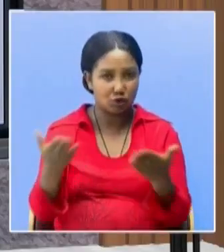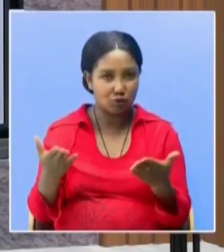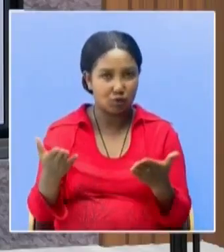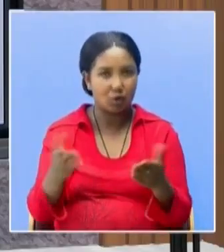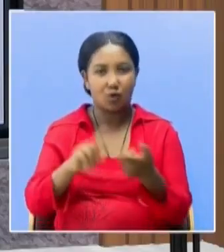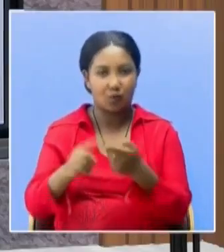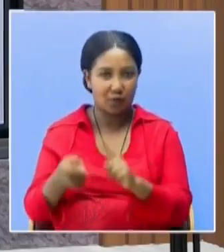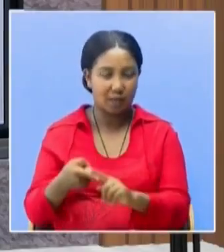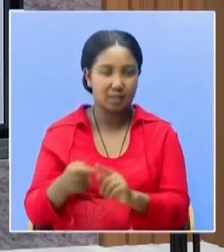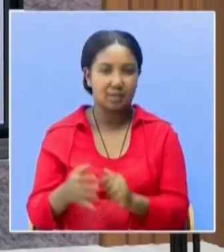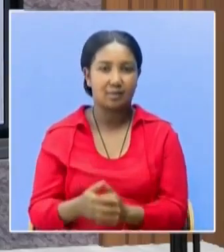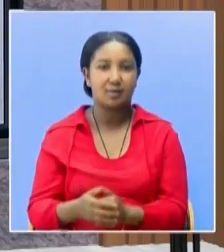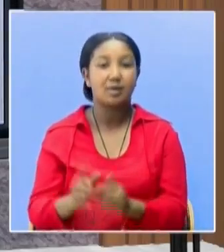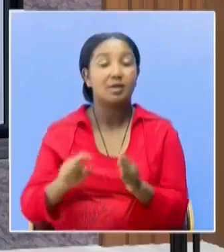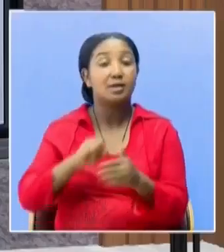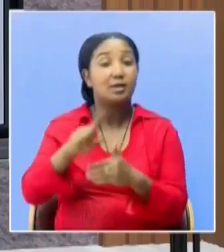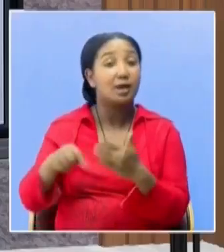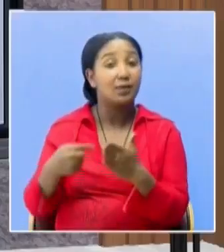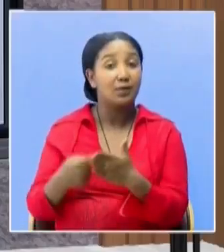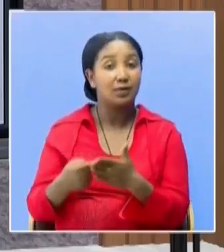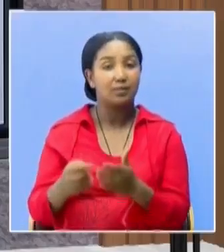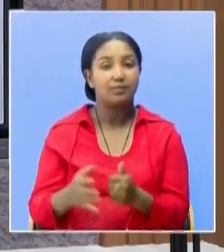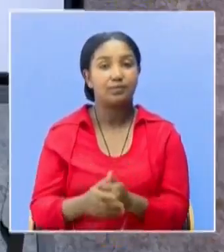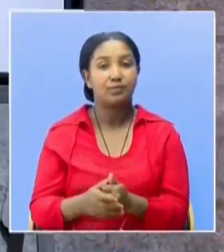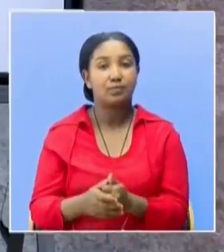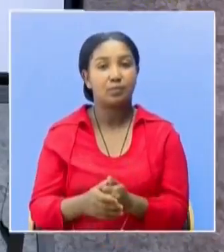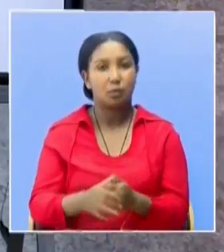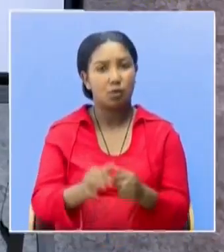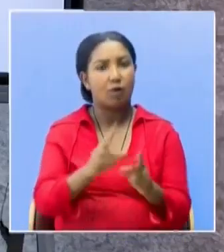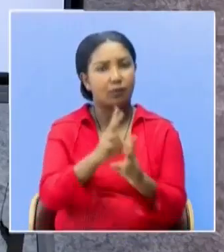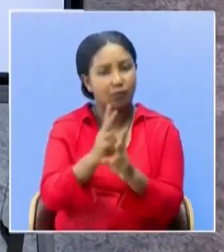your friends. Therefore, so you have to